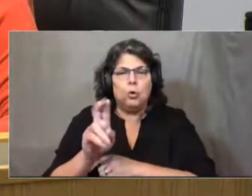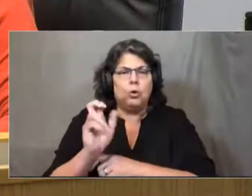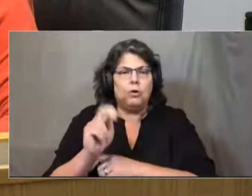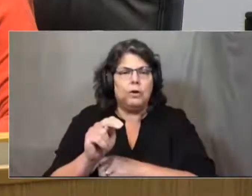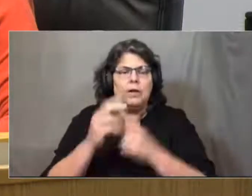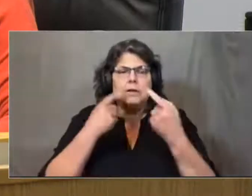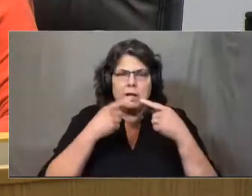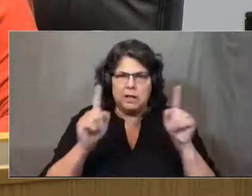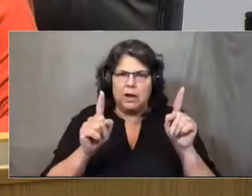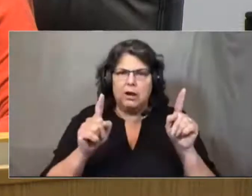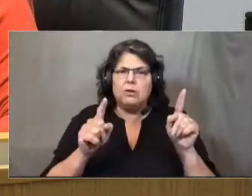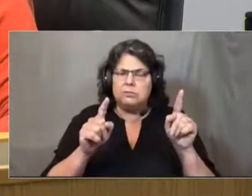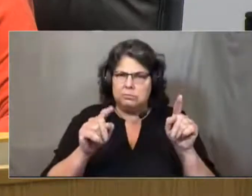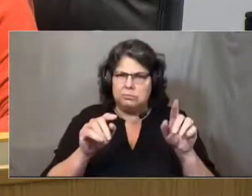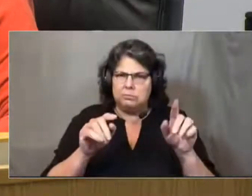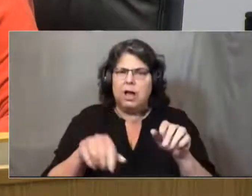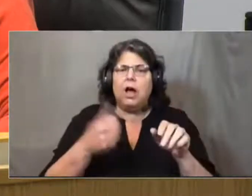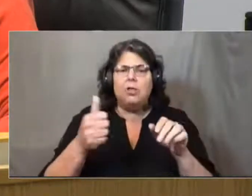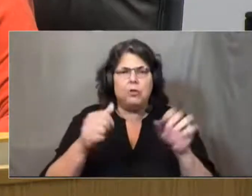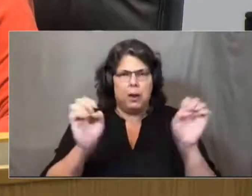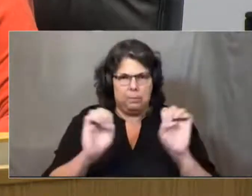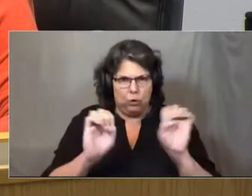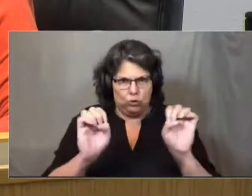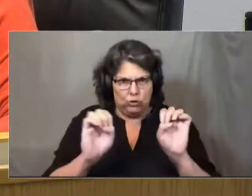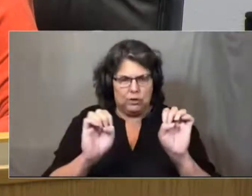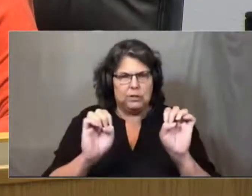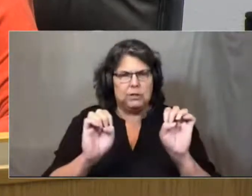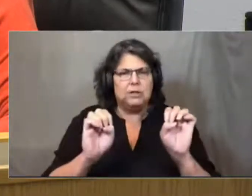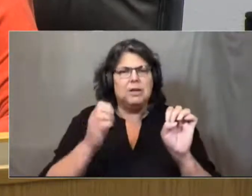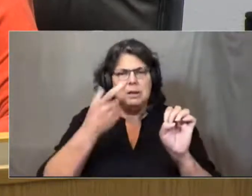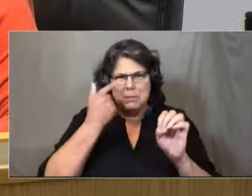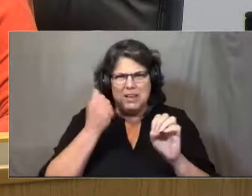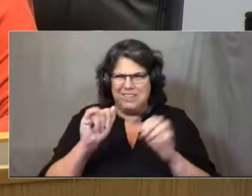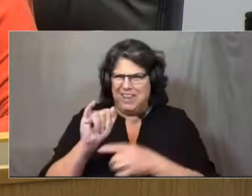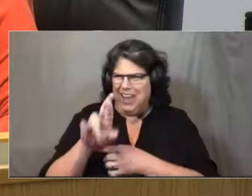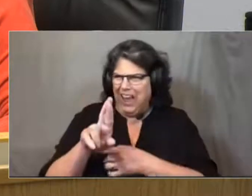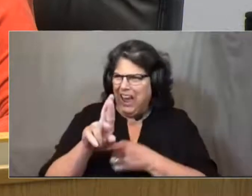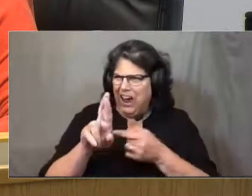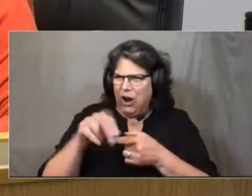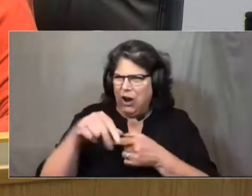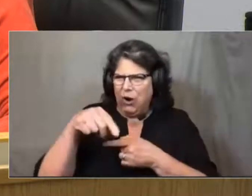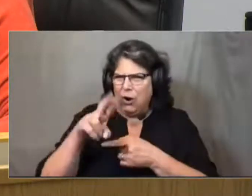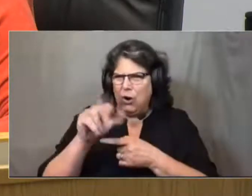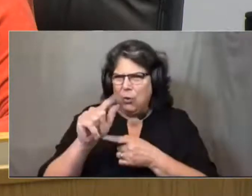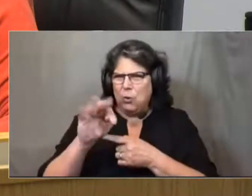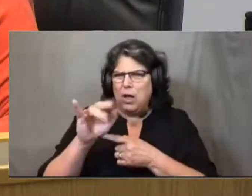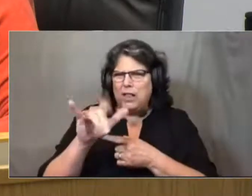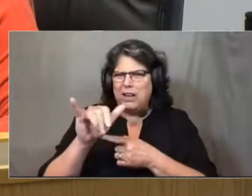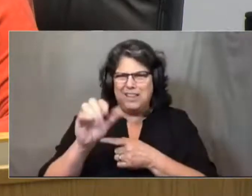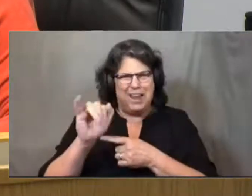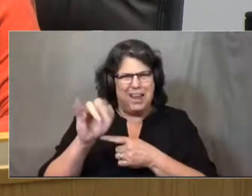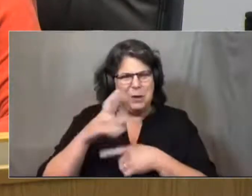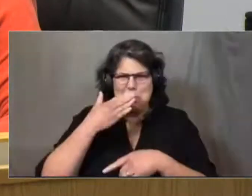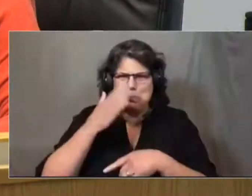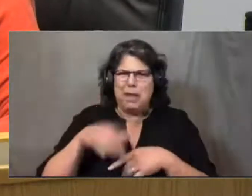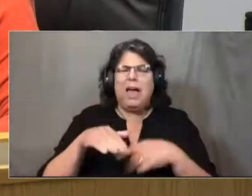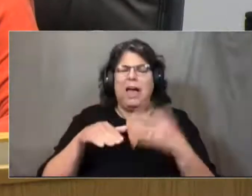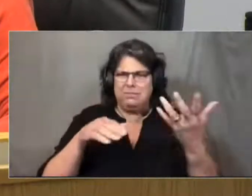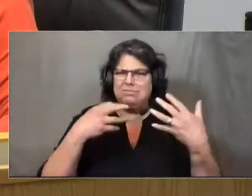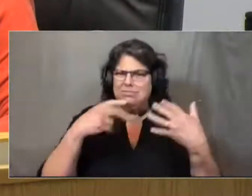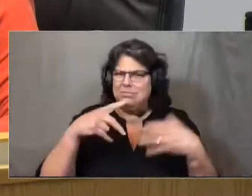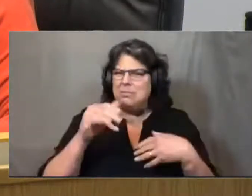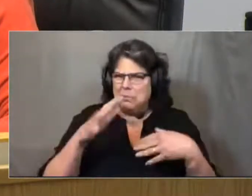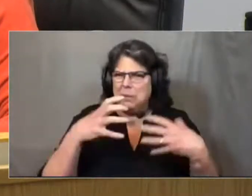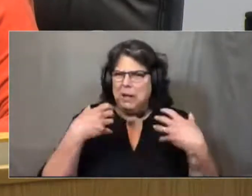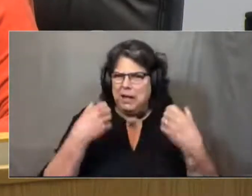along with me for the air quality as a public health emergency. So as